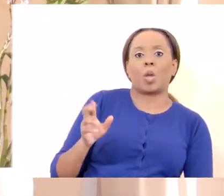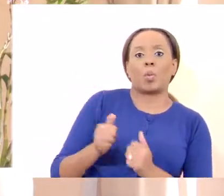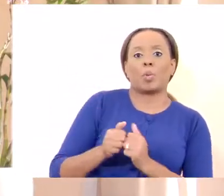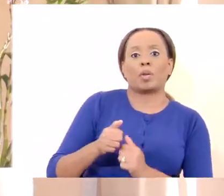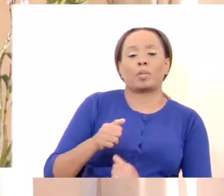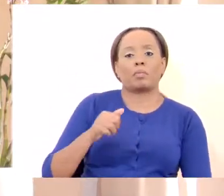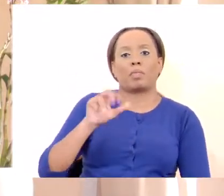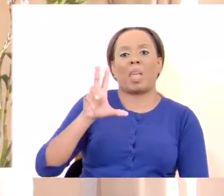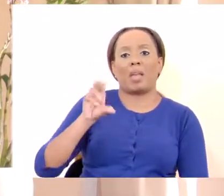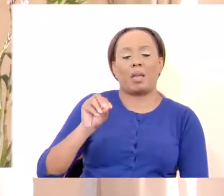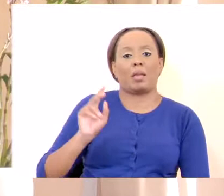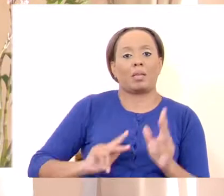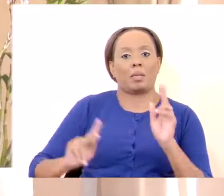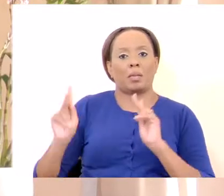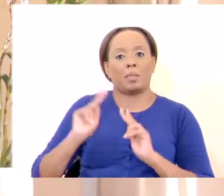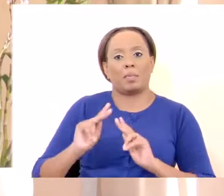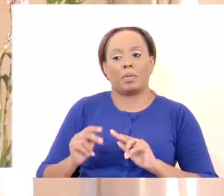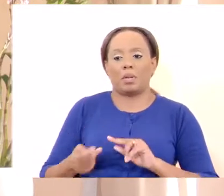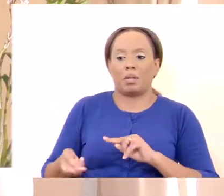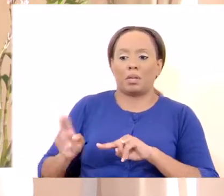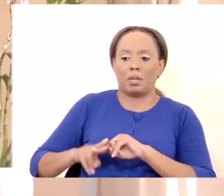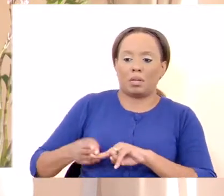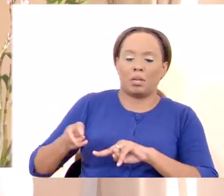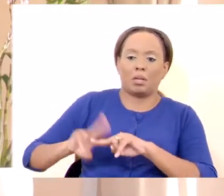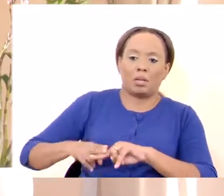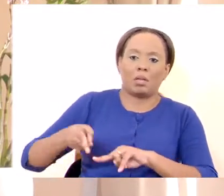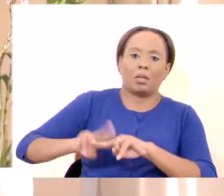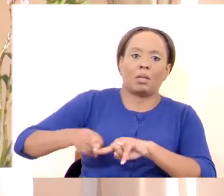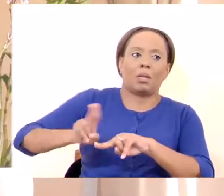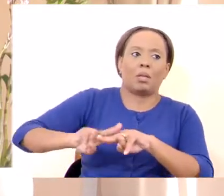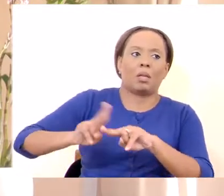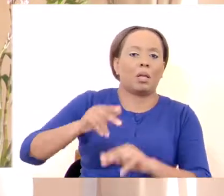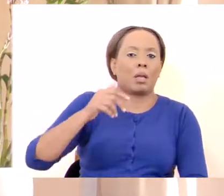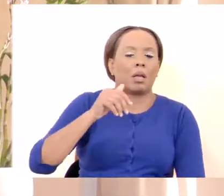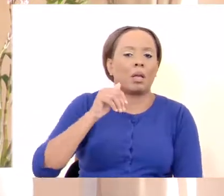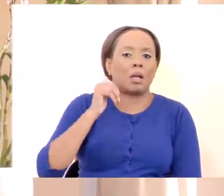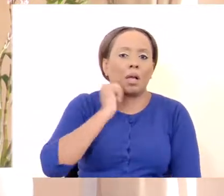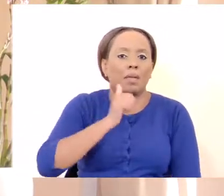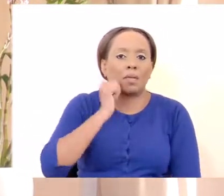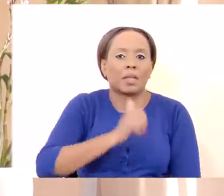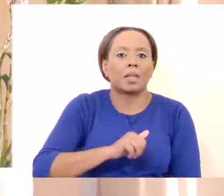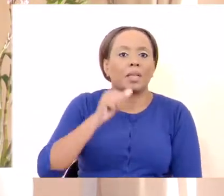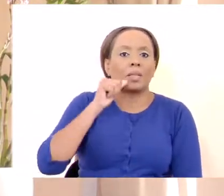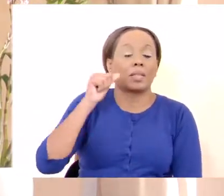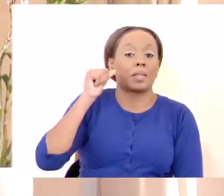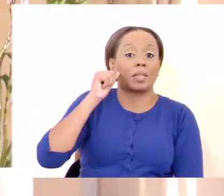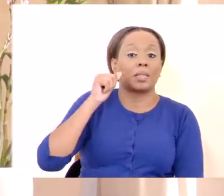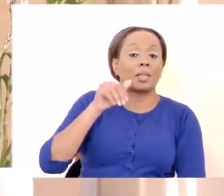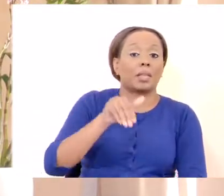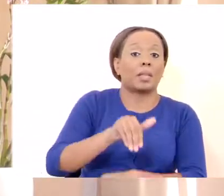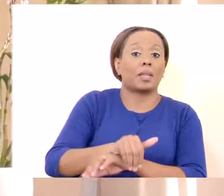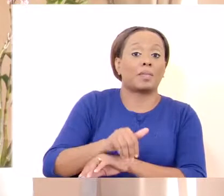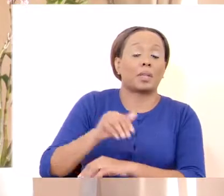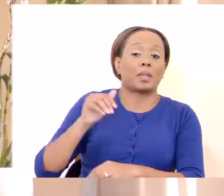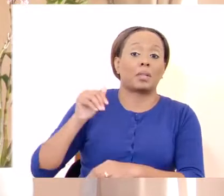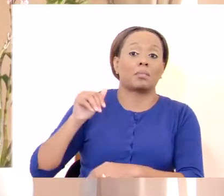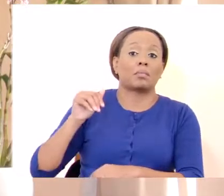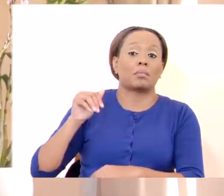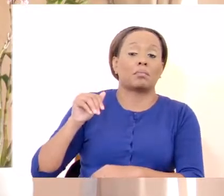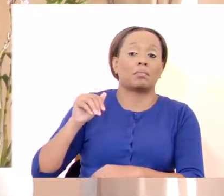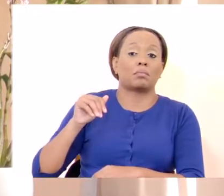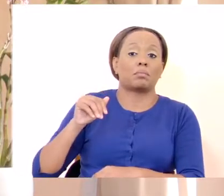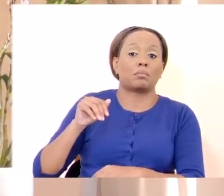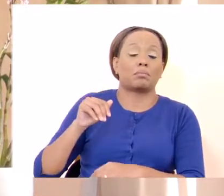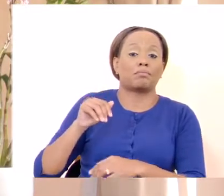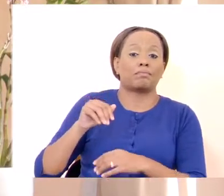30 people and increasing our numbers daily, as at yesterday evening, February 16th, Barbados had